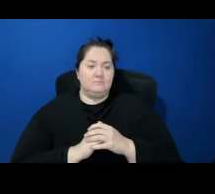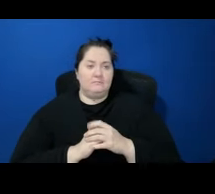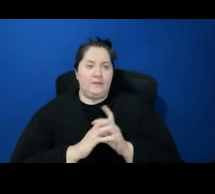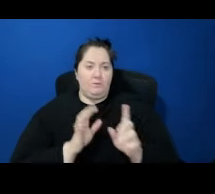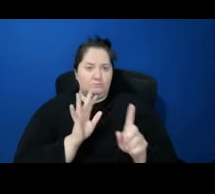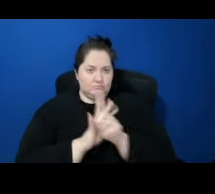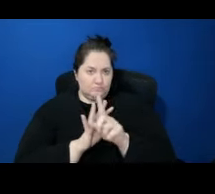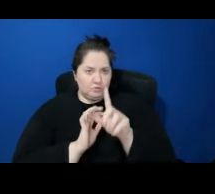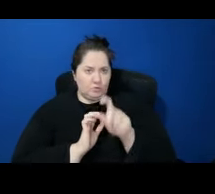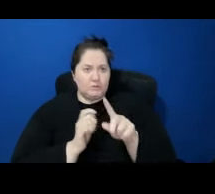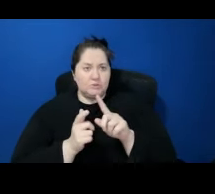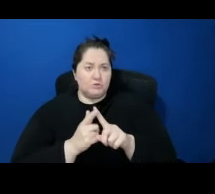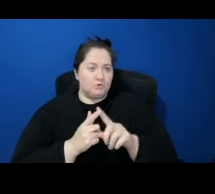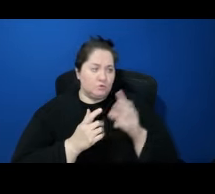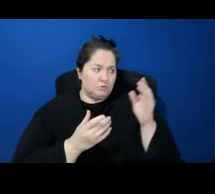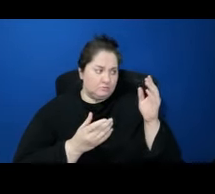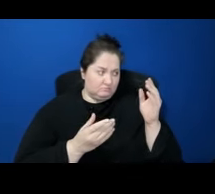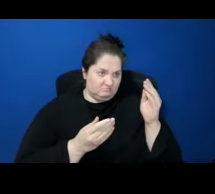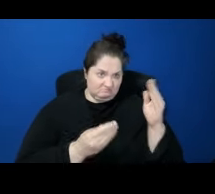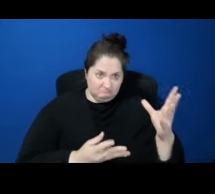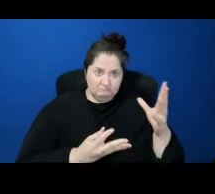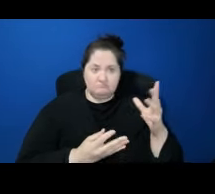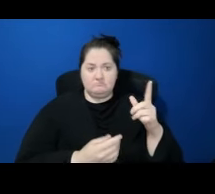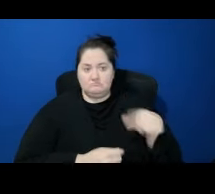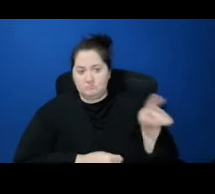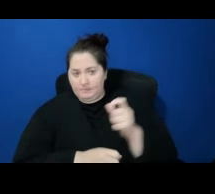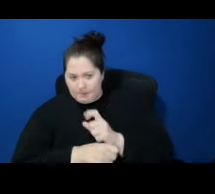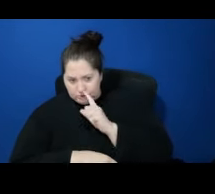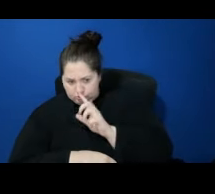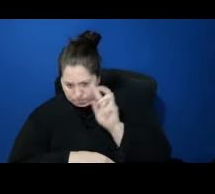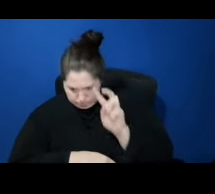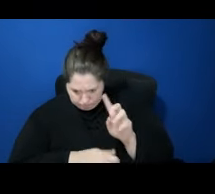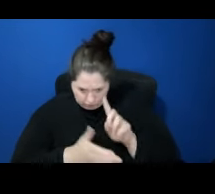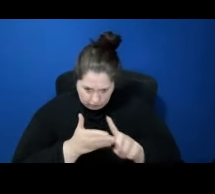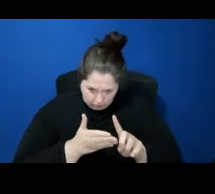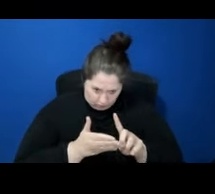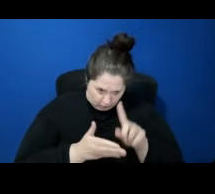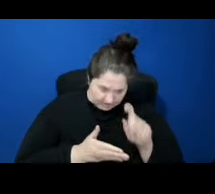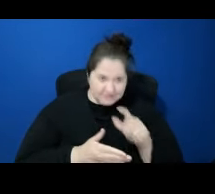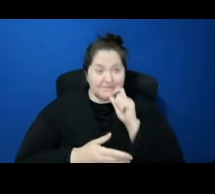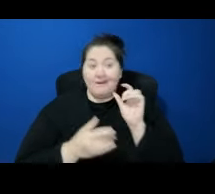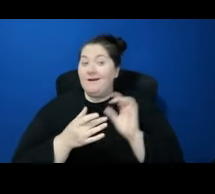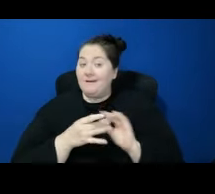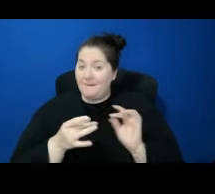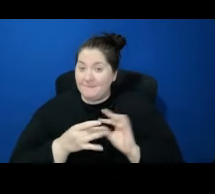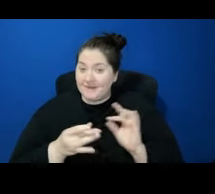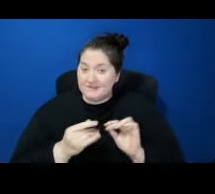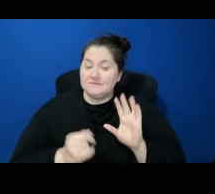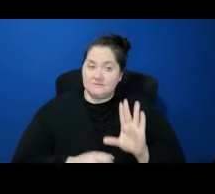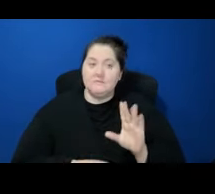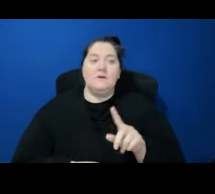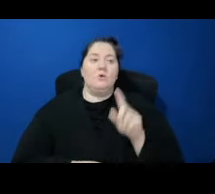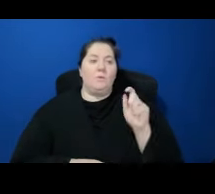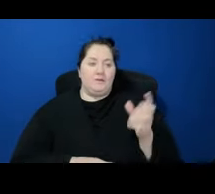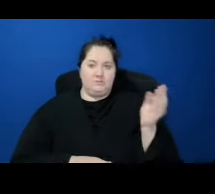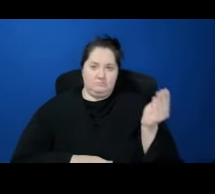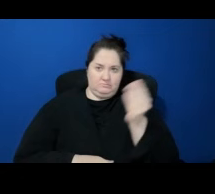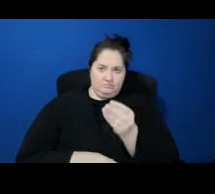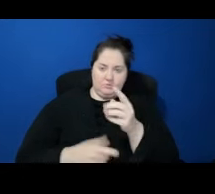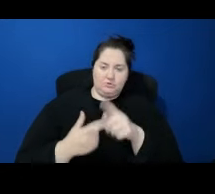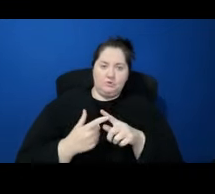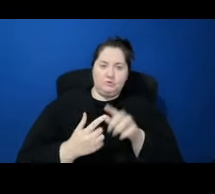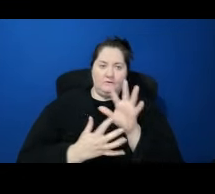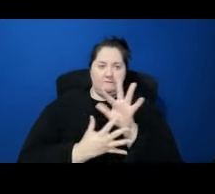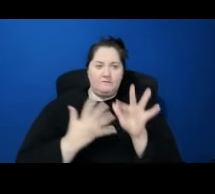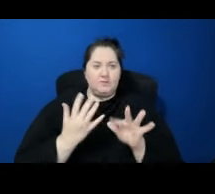question over to our moderators. We'll make sure it's a question and not a comment, and then they'll push that question over to the Featured tab.